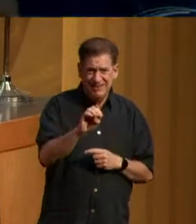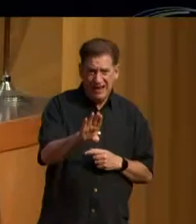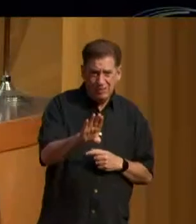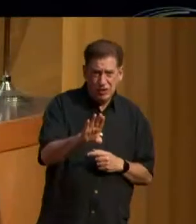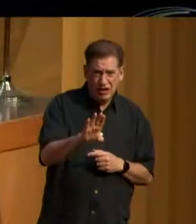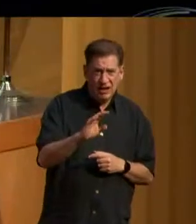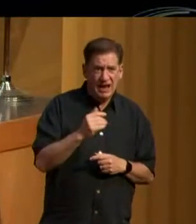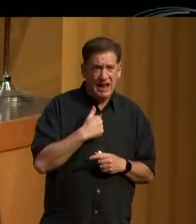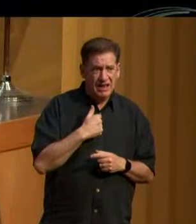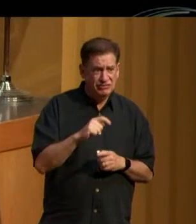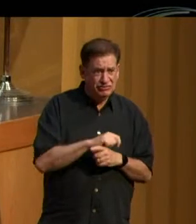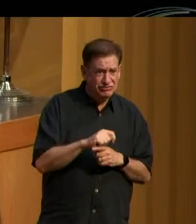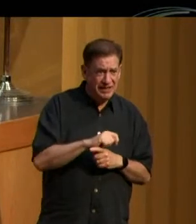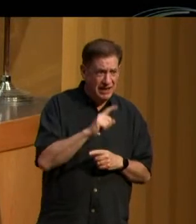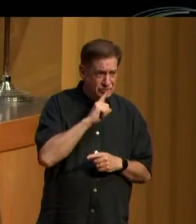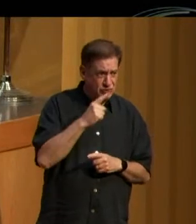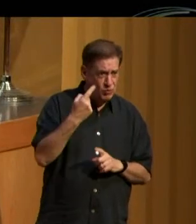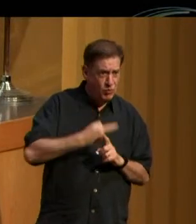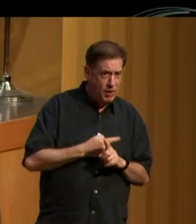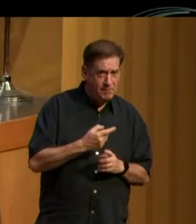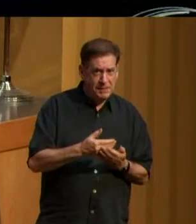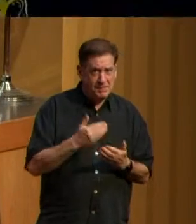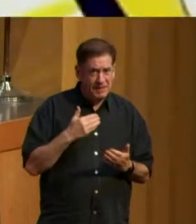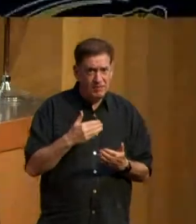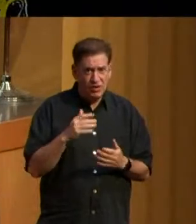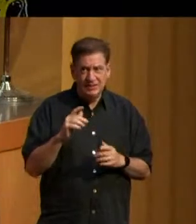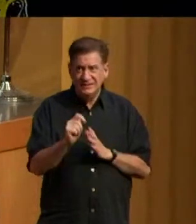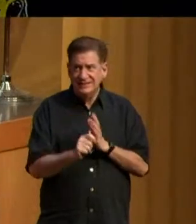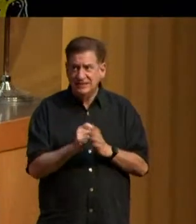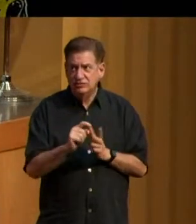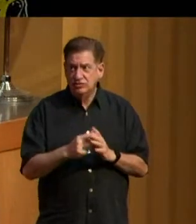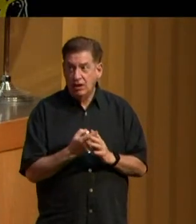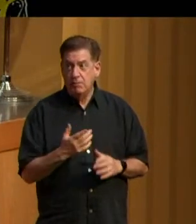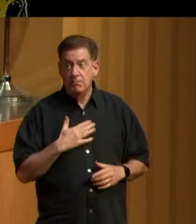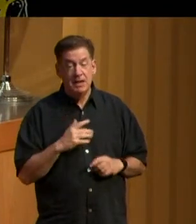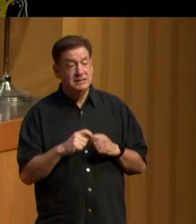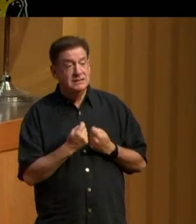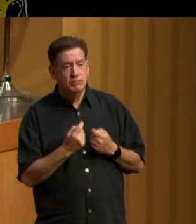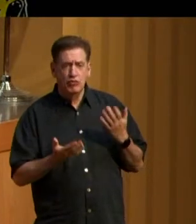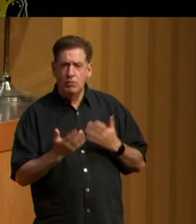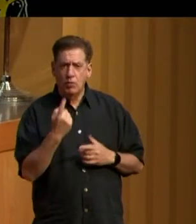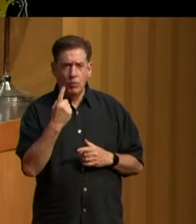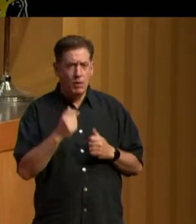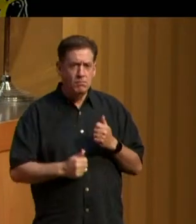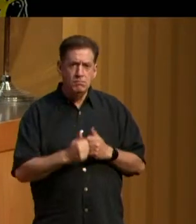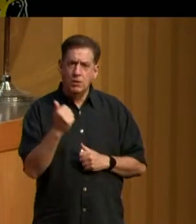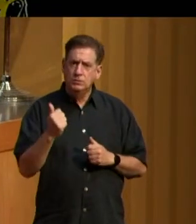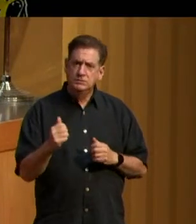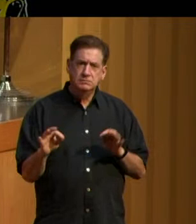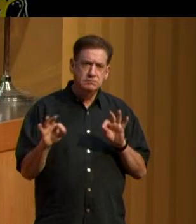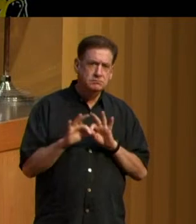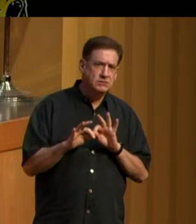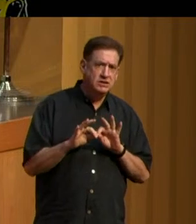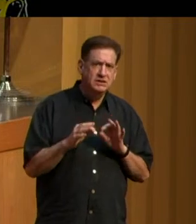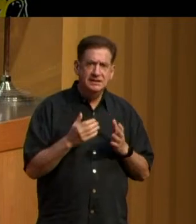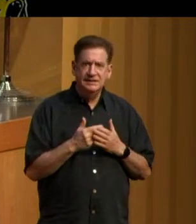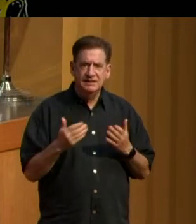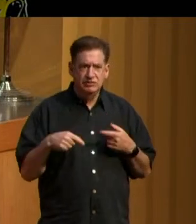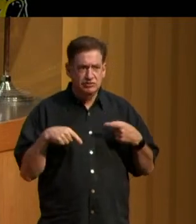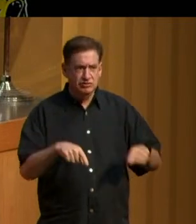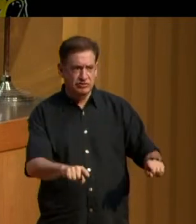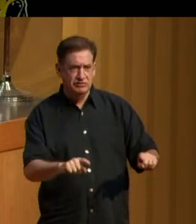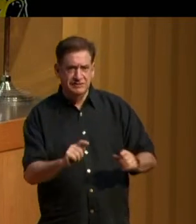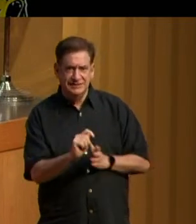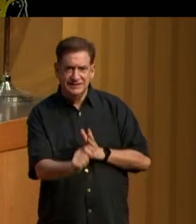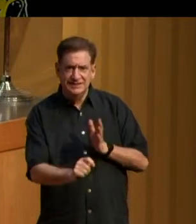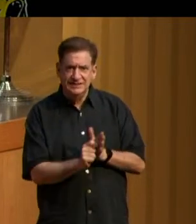training period actually was 1 month before our season started. The team aspect was probably one of our most important things during this season because